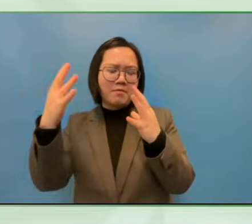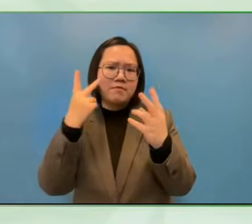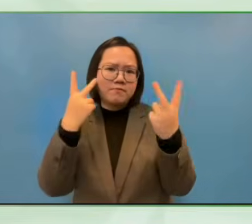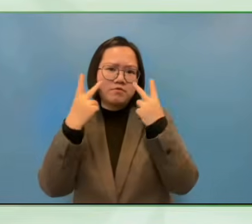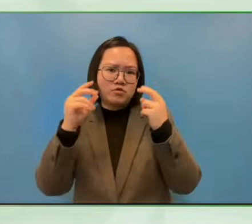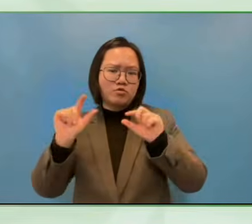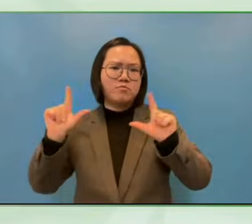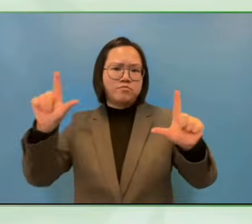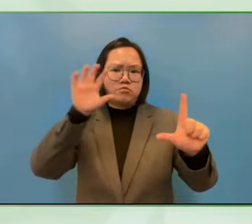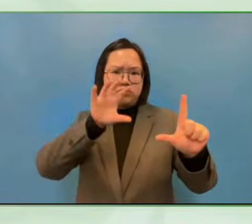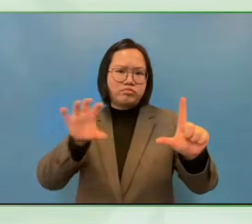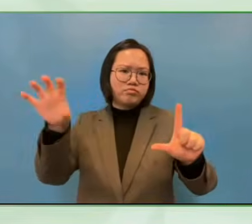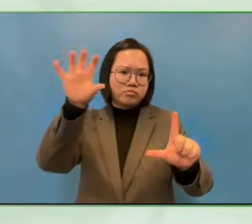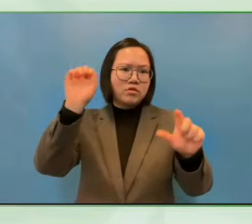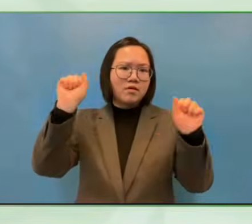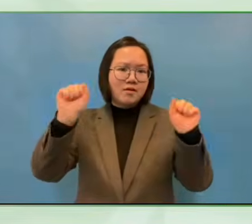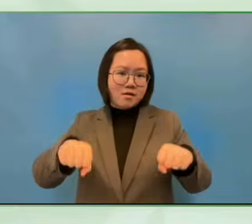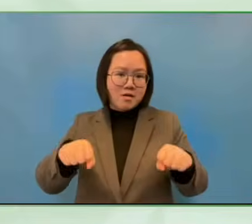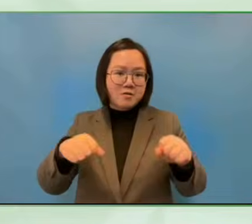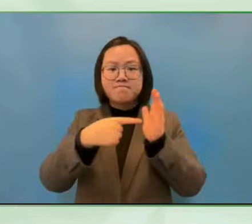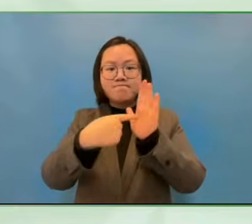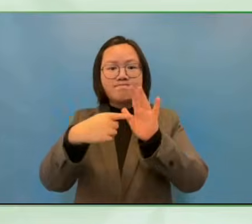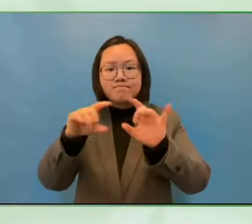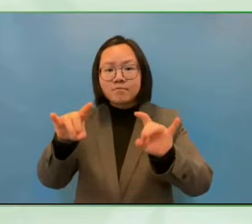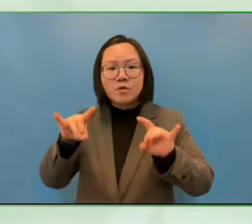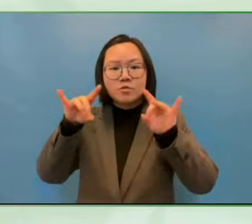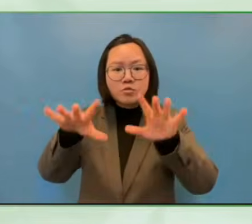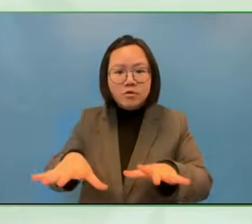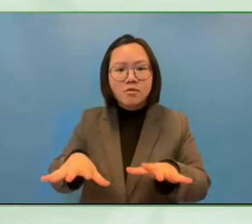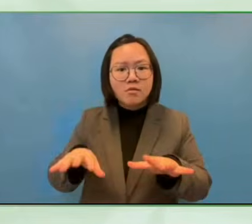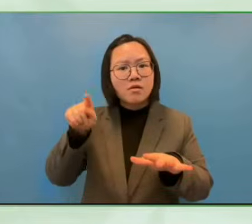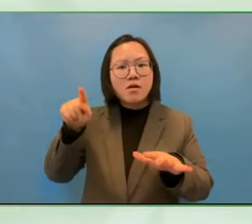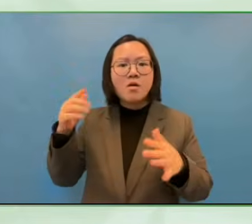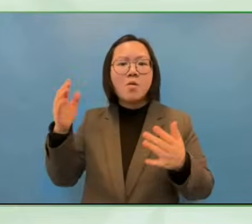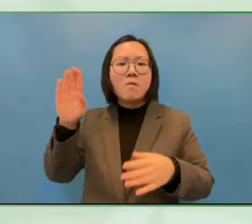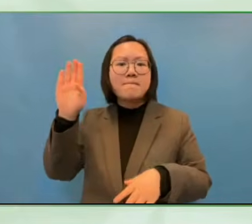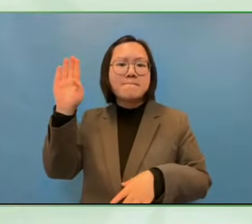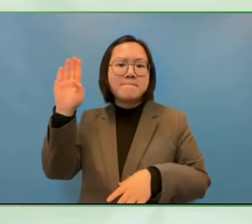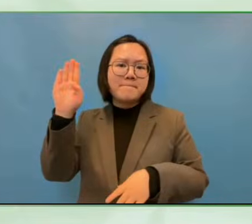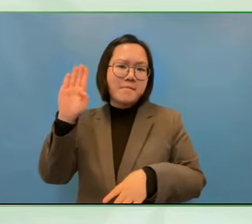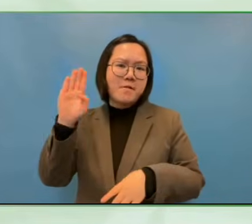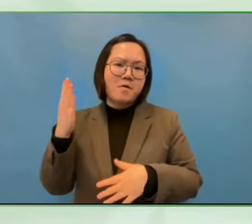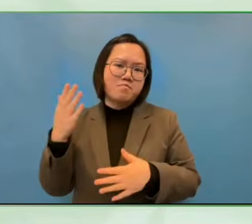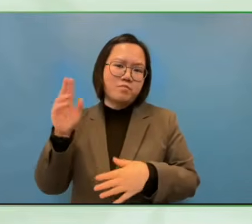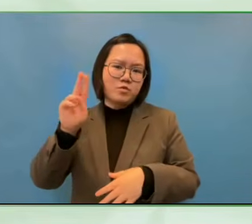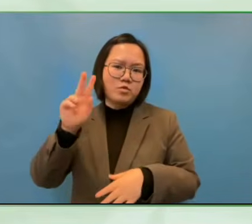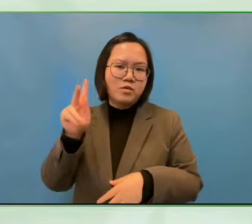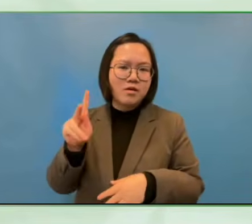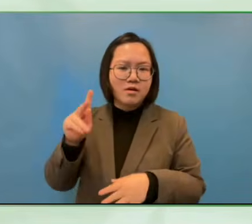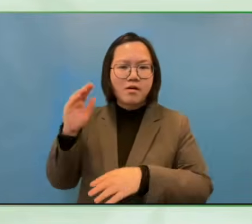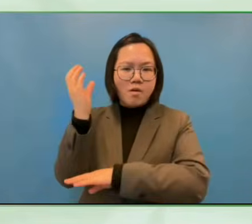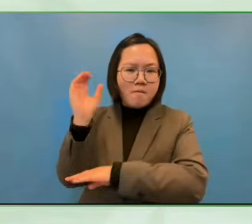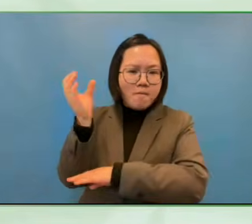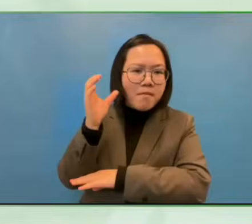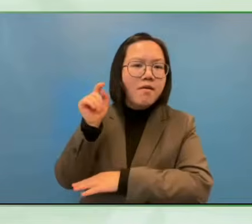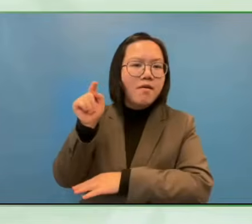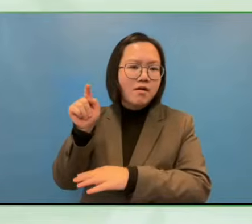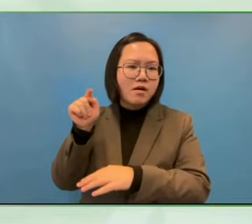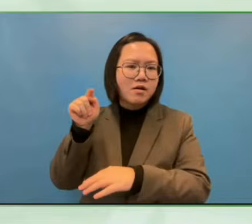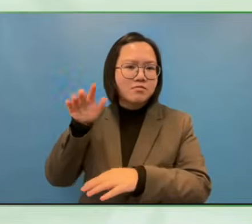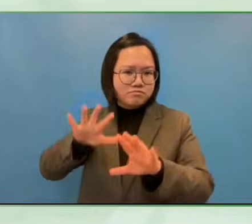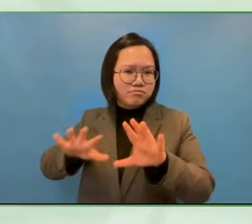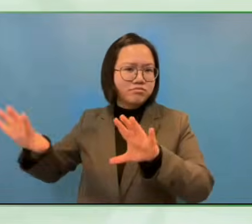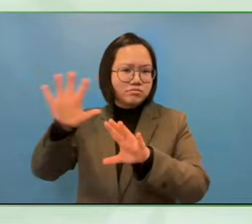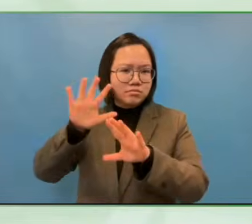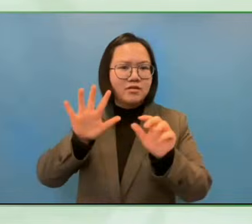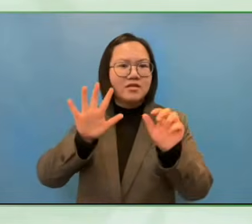affected, such as those with psychosocial disabilities, multiple sclerosis, and other thermoregulation issues. And